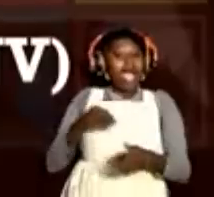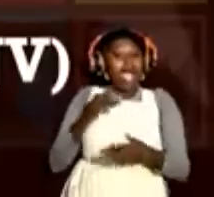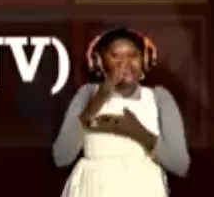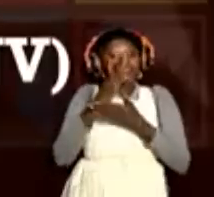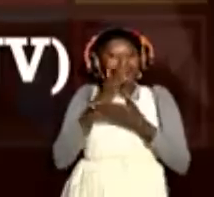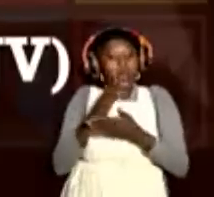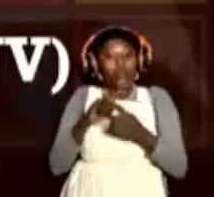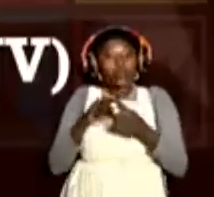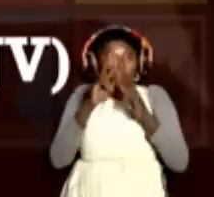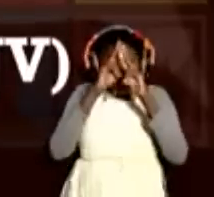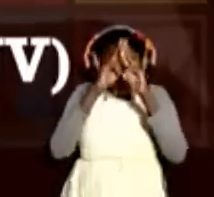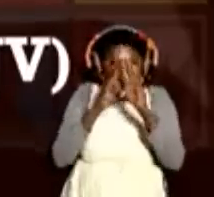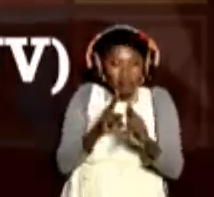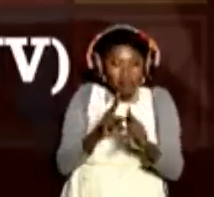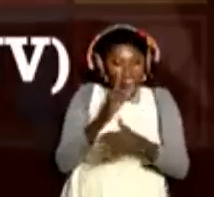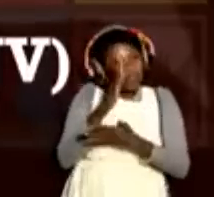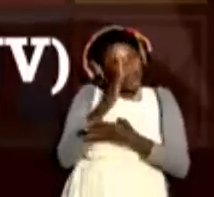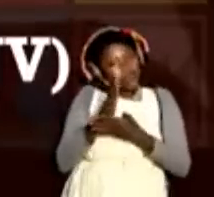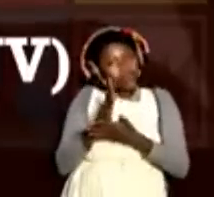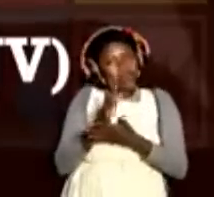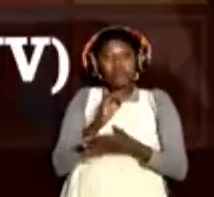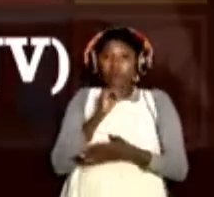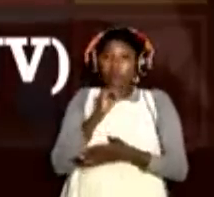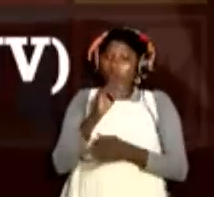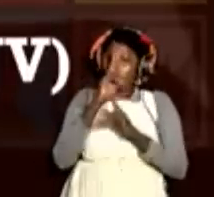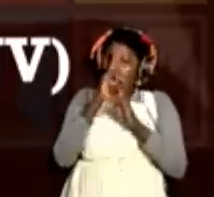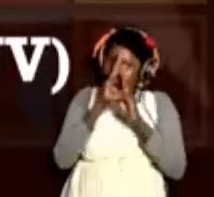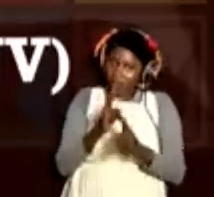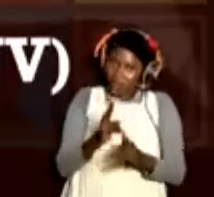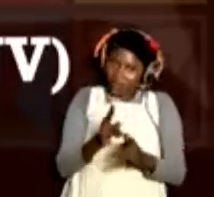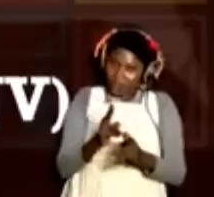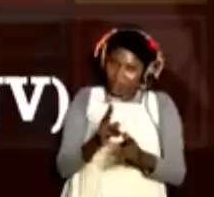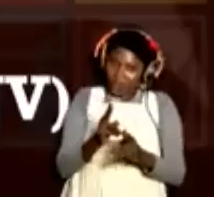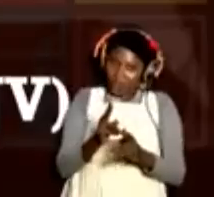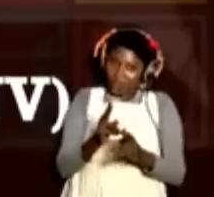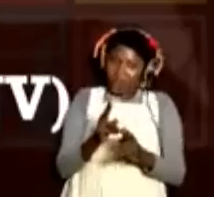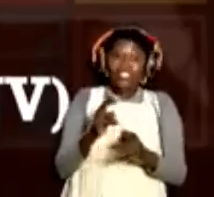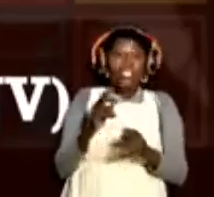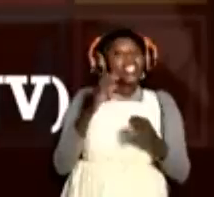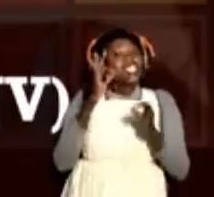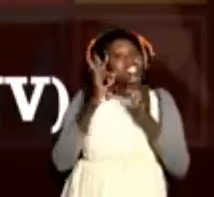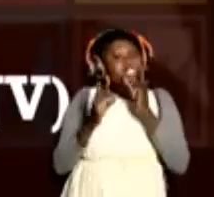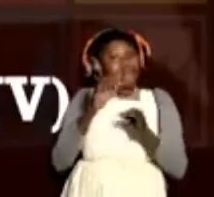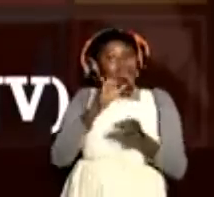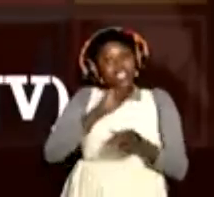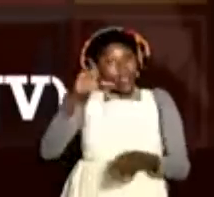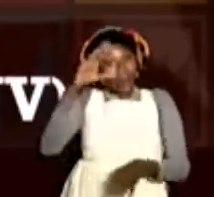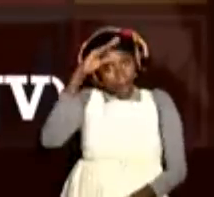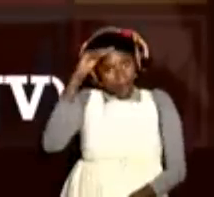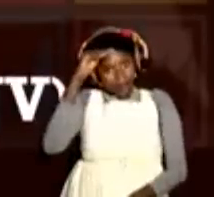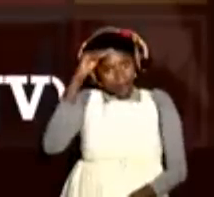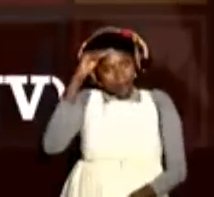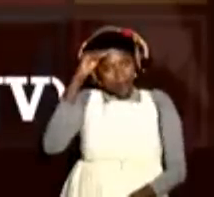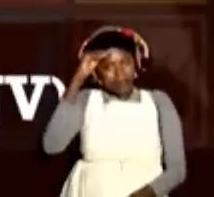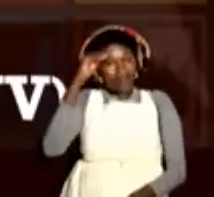some to honor and some to dishonor. If a man therefore